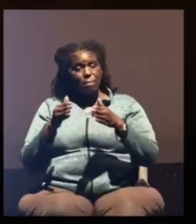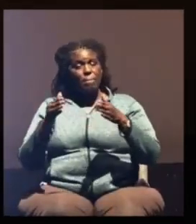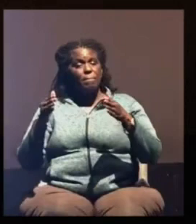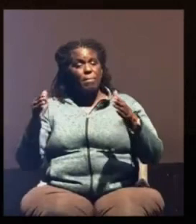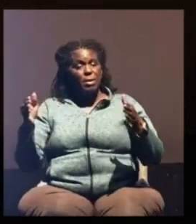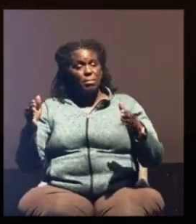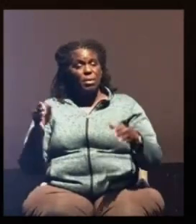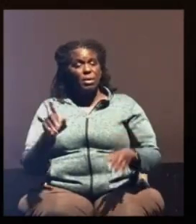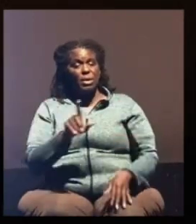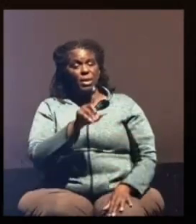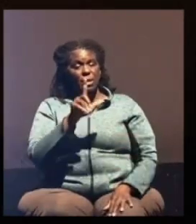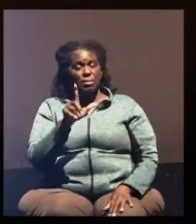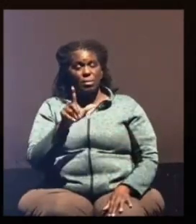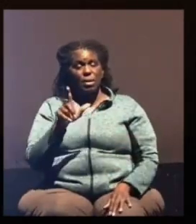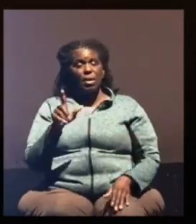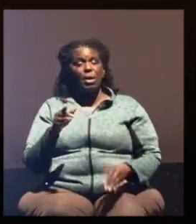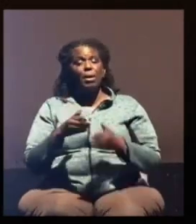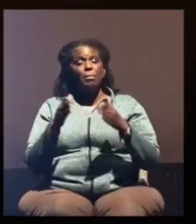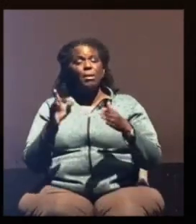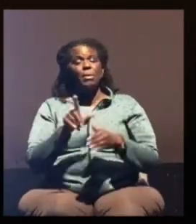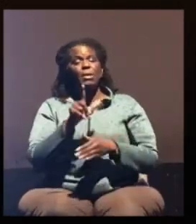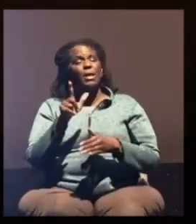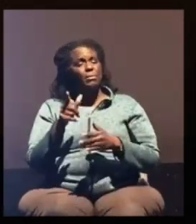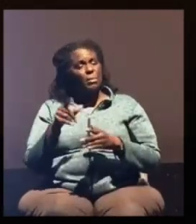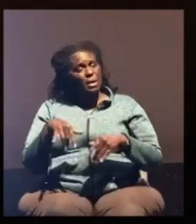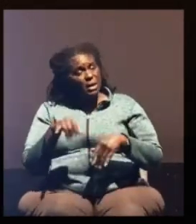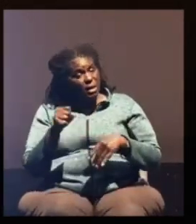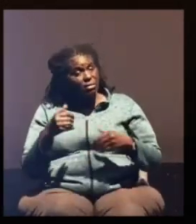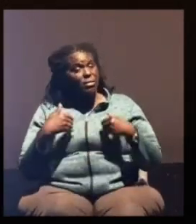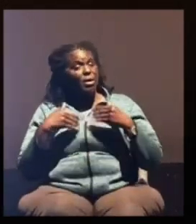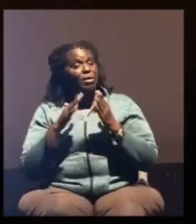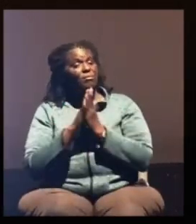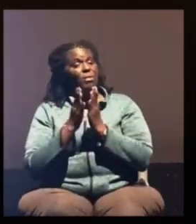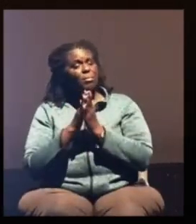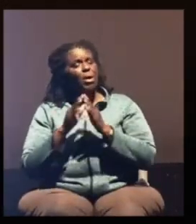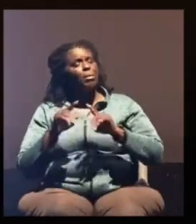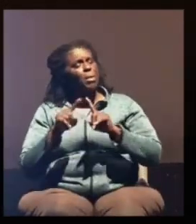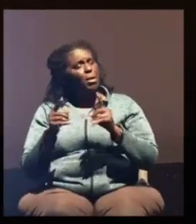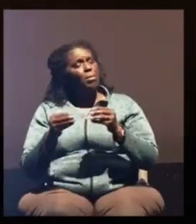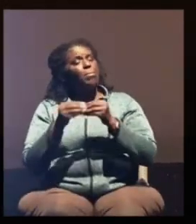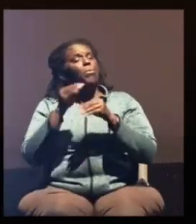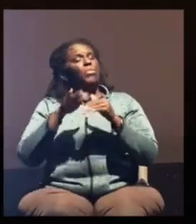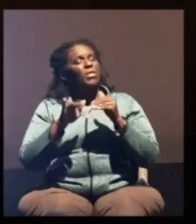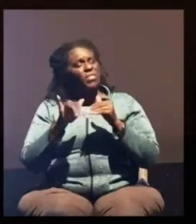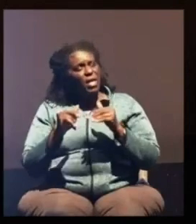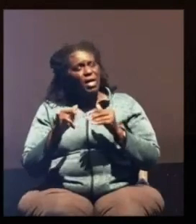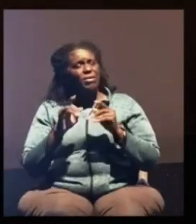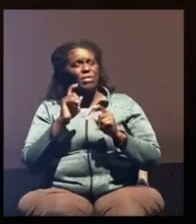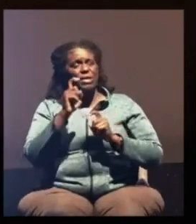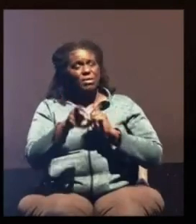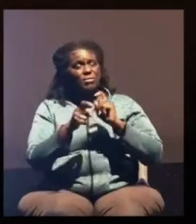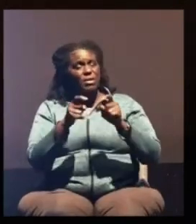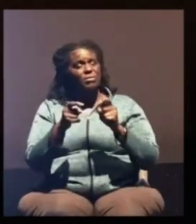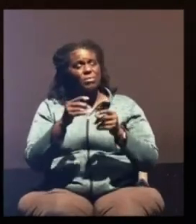public libraries are more than providers of books and information, and they're more than providers of programs like